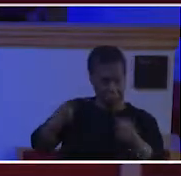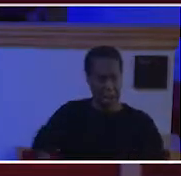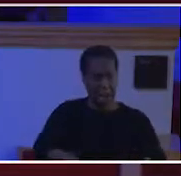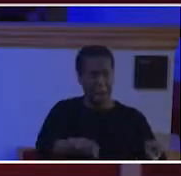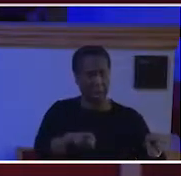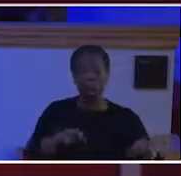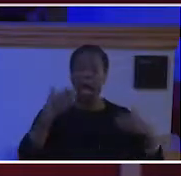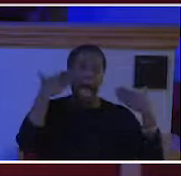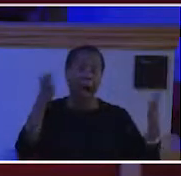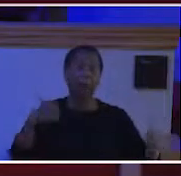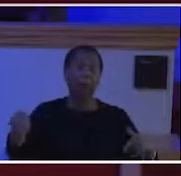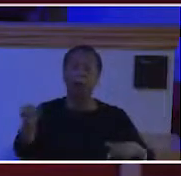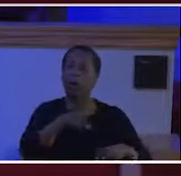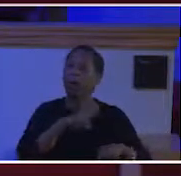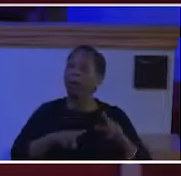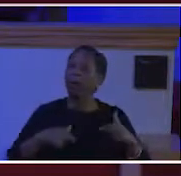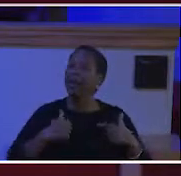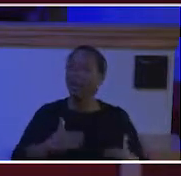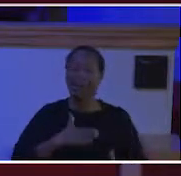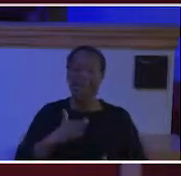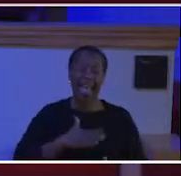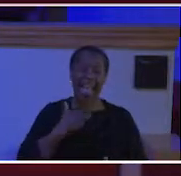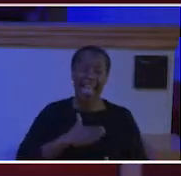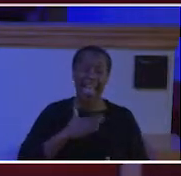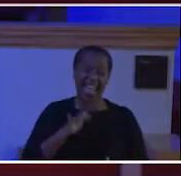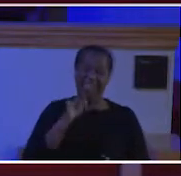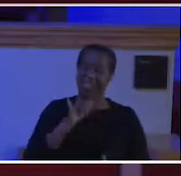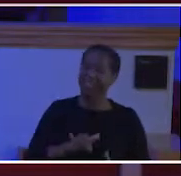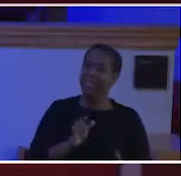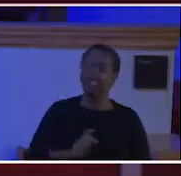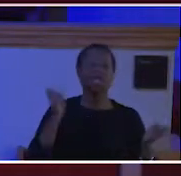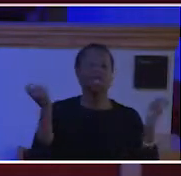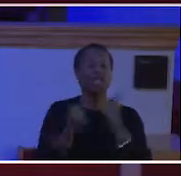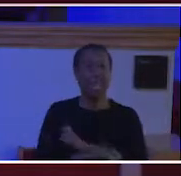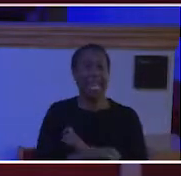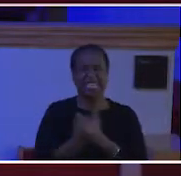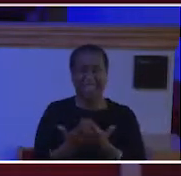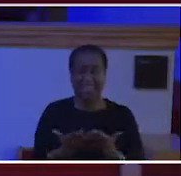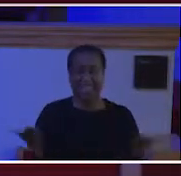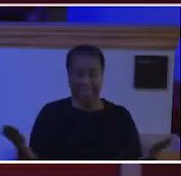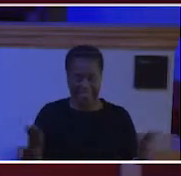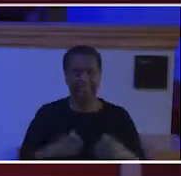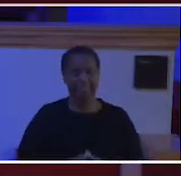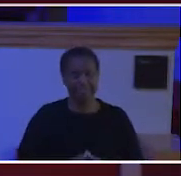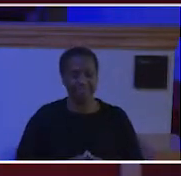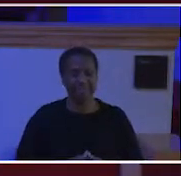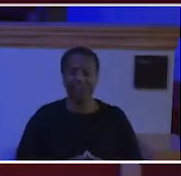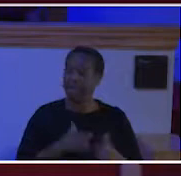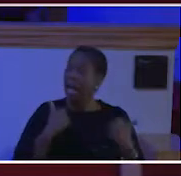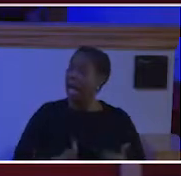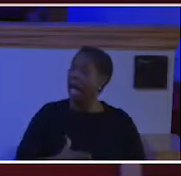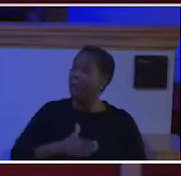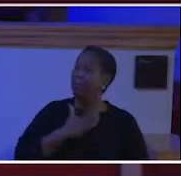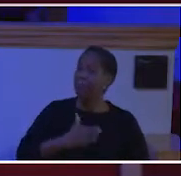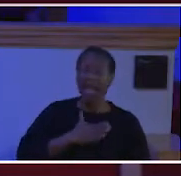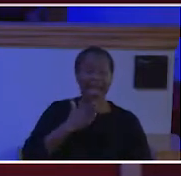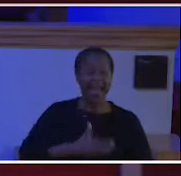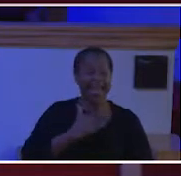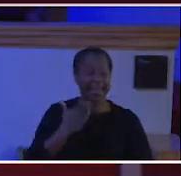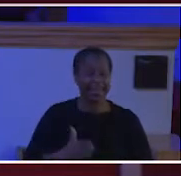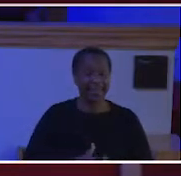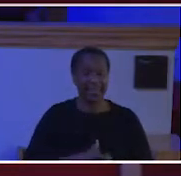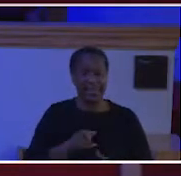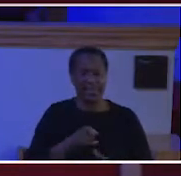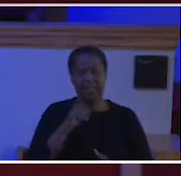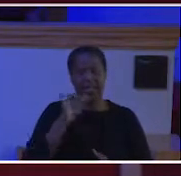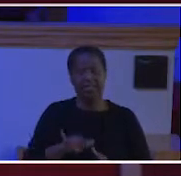don't know about you, but I'm glad that he turned some things around. I'm glad